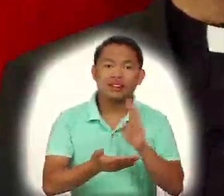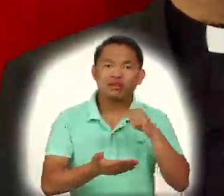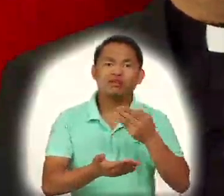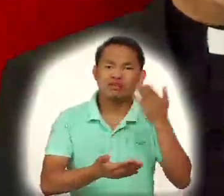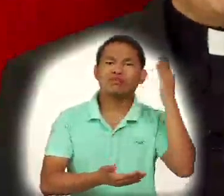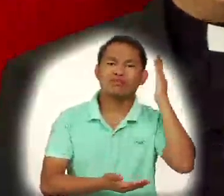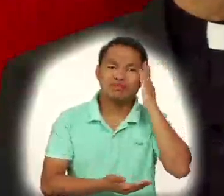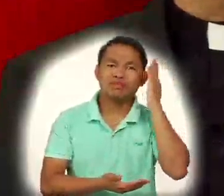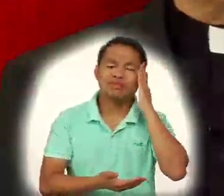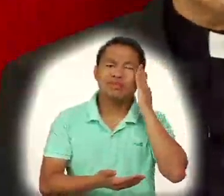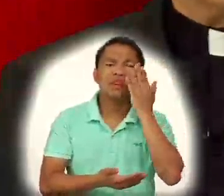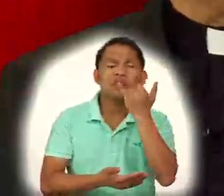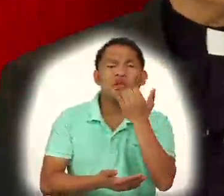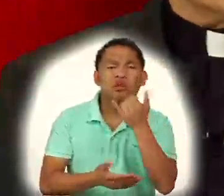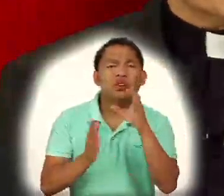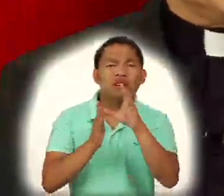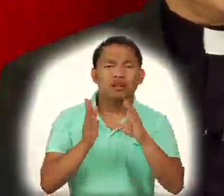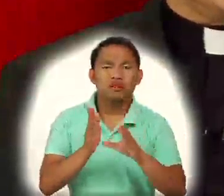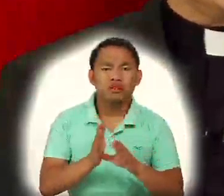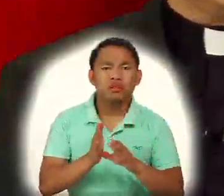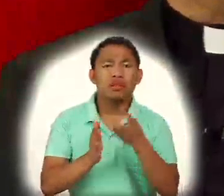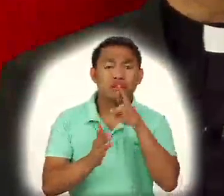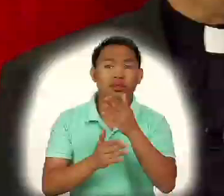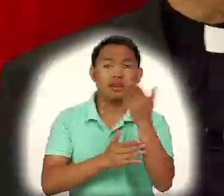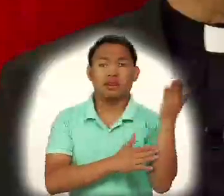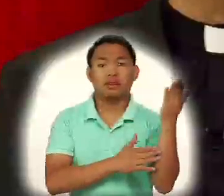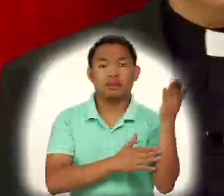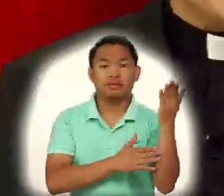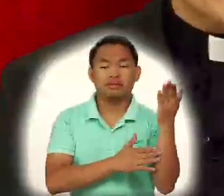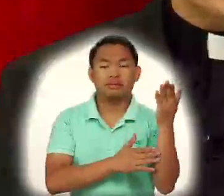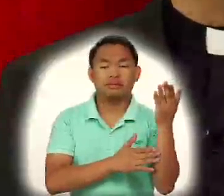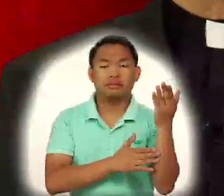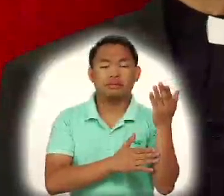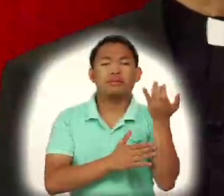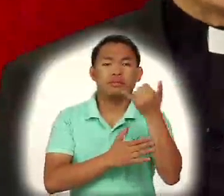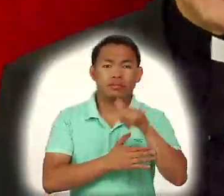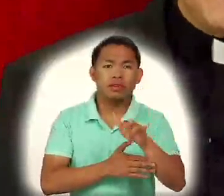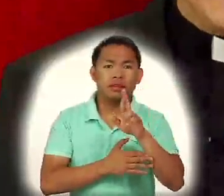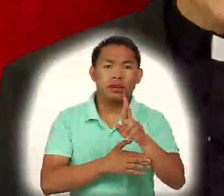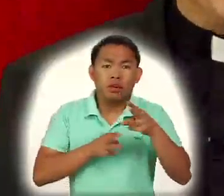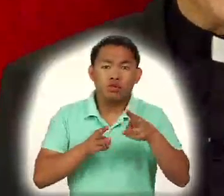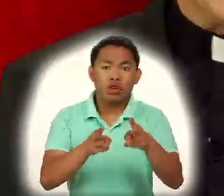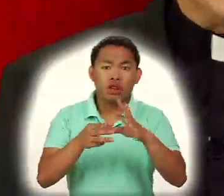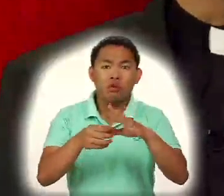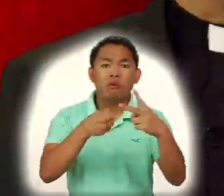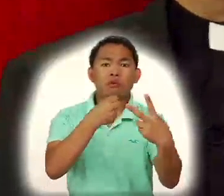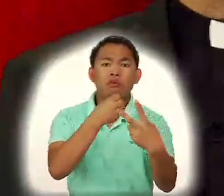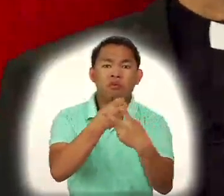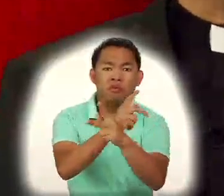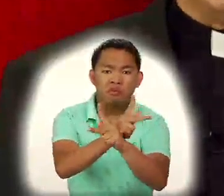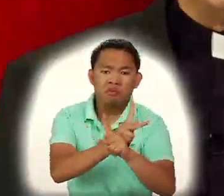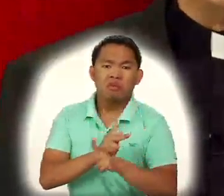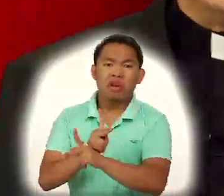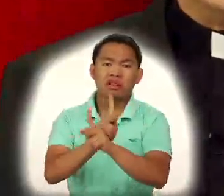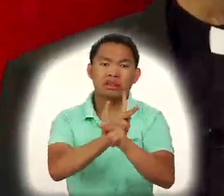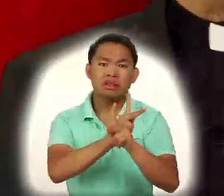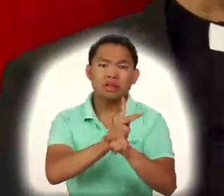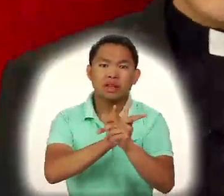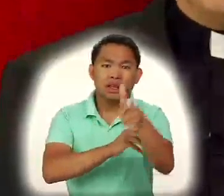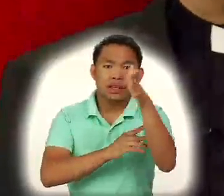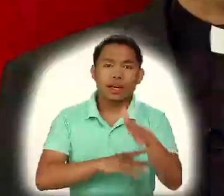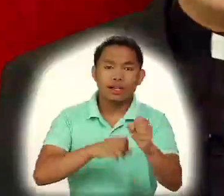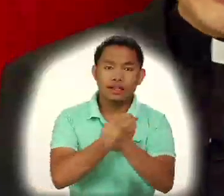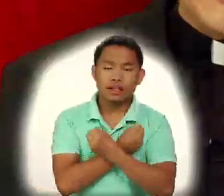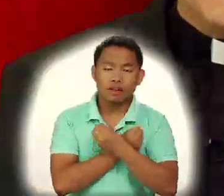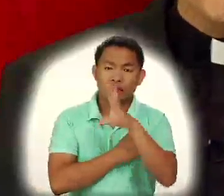know why the commandments are there. They are a way of preserving God's love